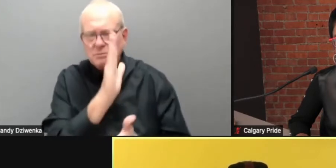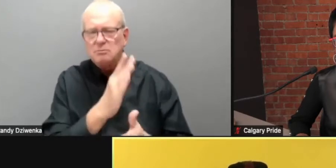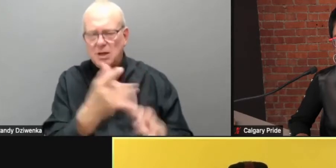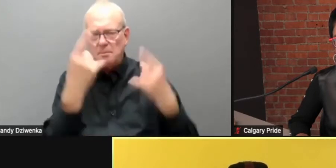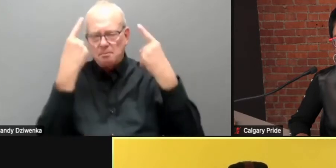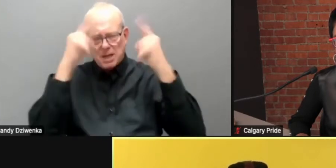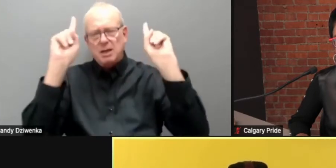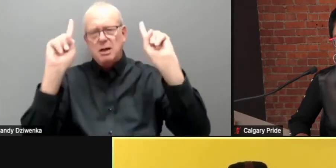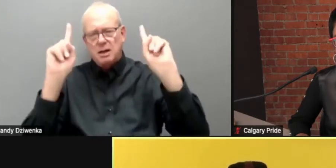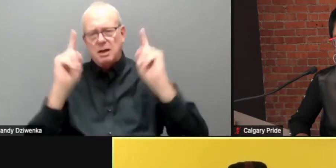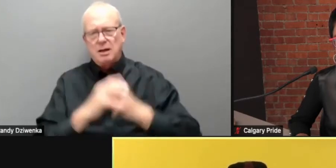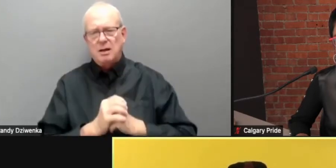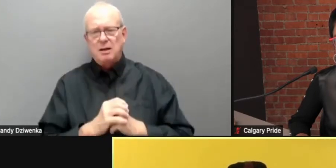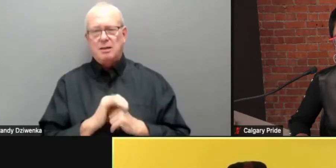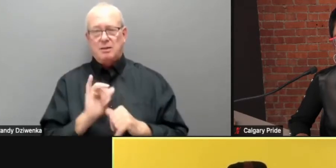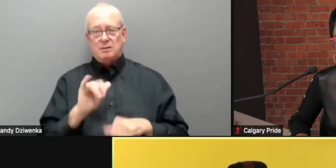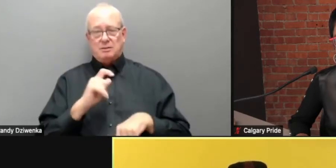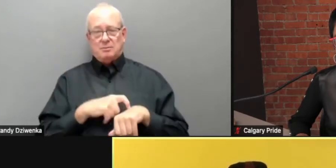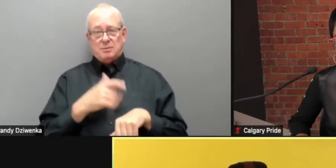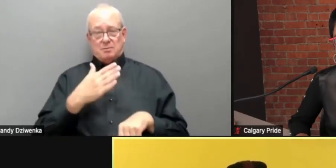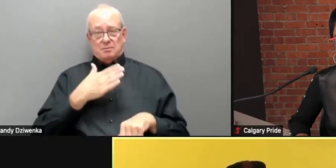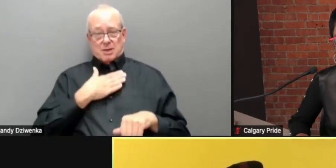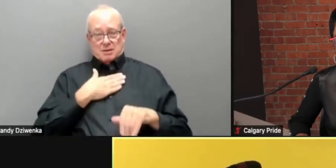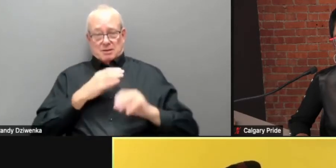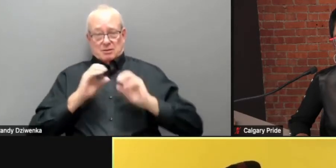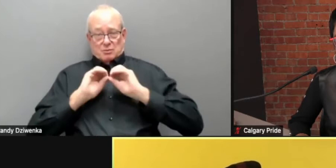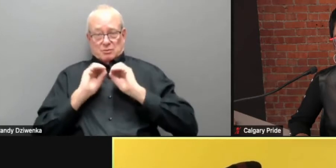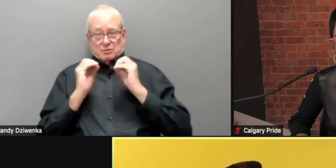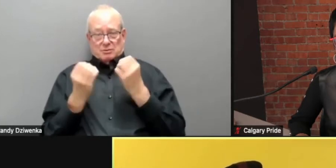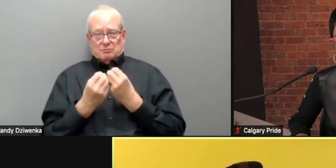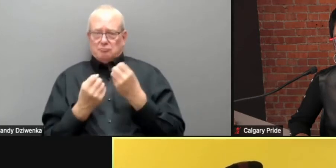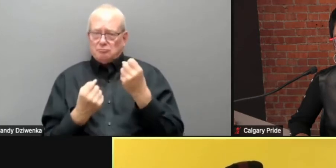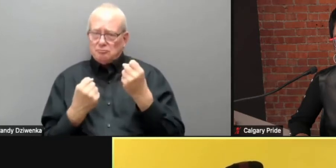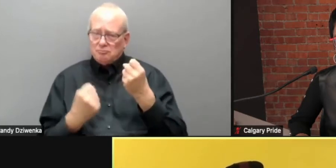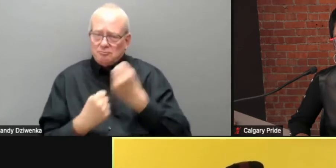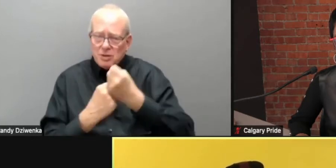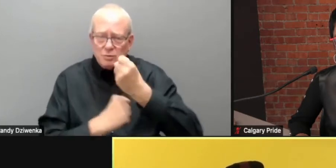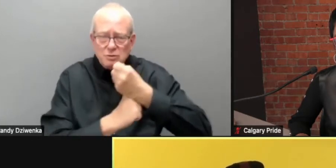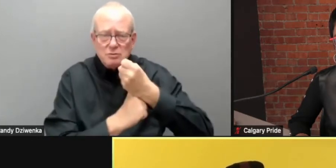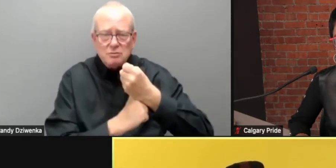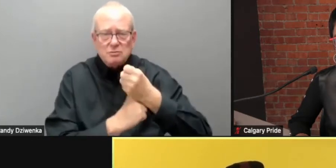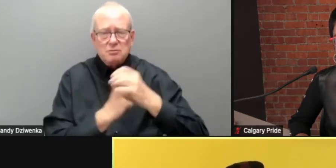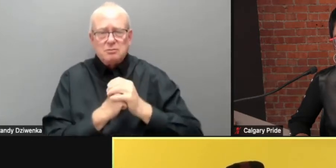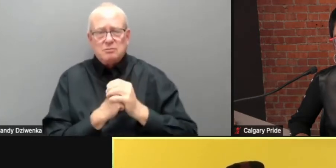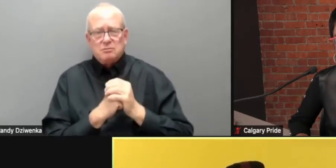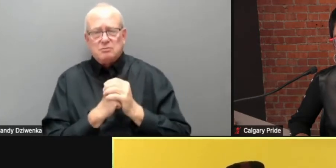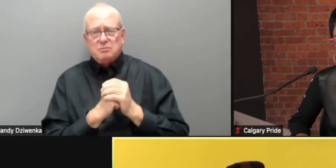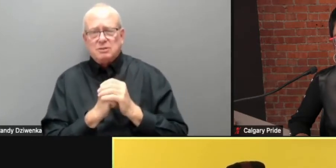Trust created history by getting the first transgender shelter home